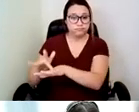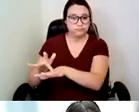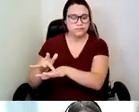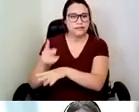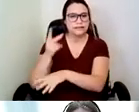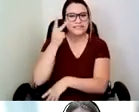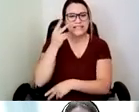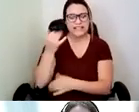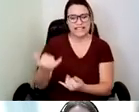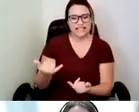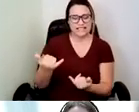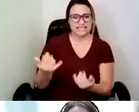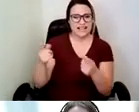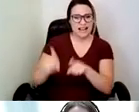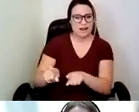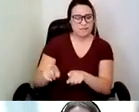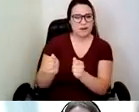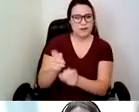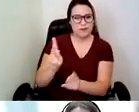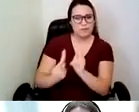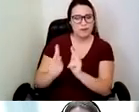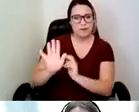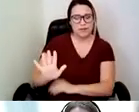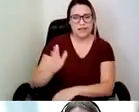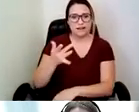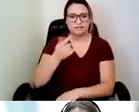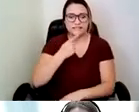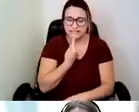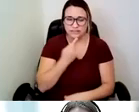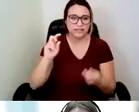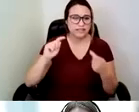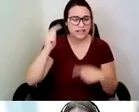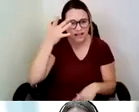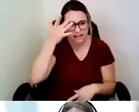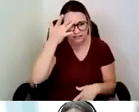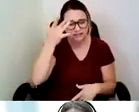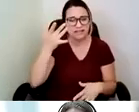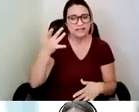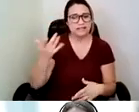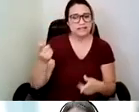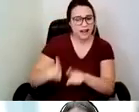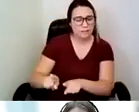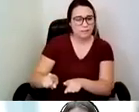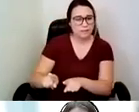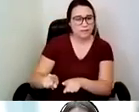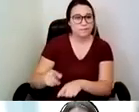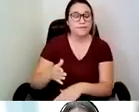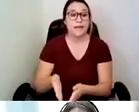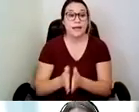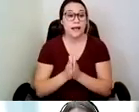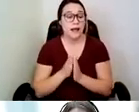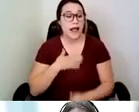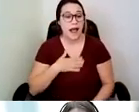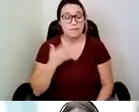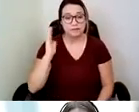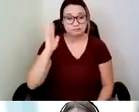the forefront and they're in the midst of serious illness. I appreciate being asked to speak today. I think that